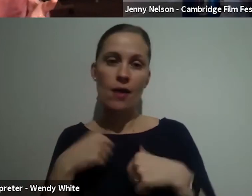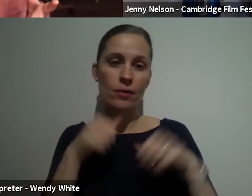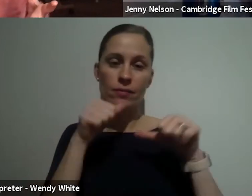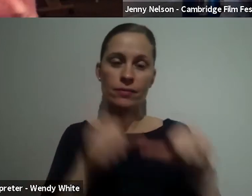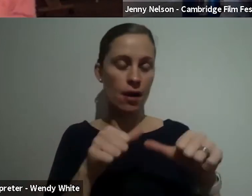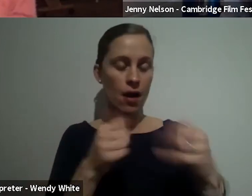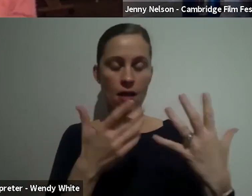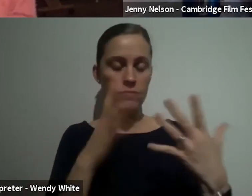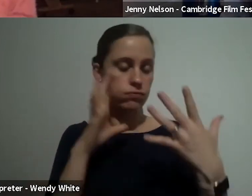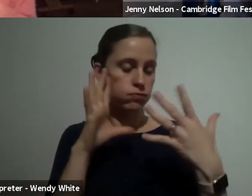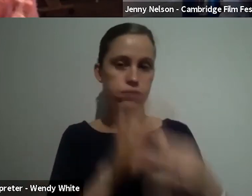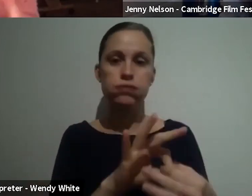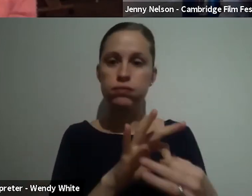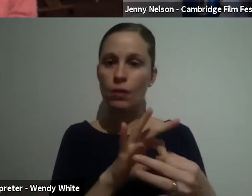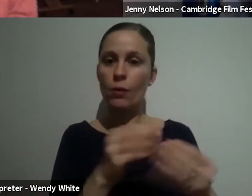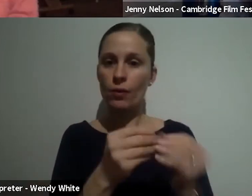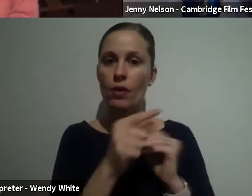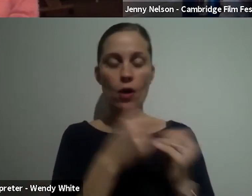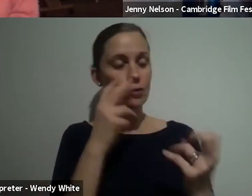because I also, when I saw her,